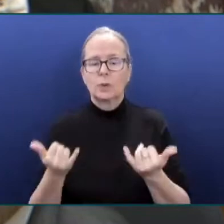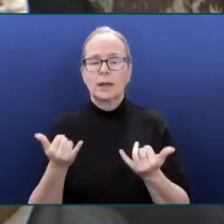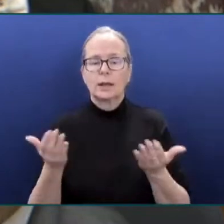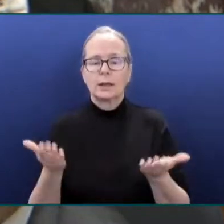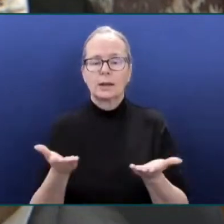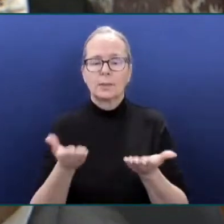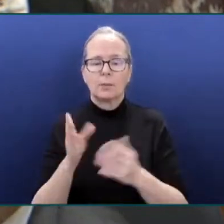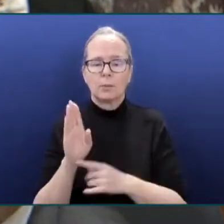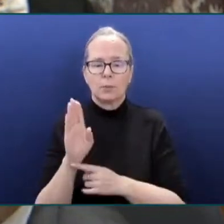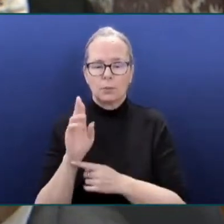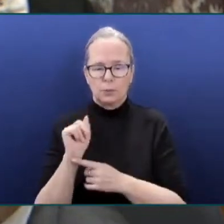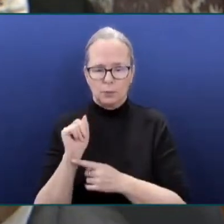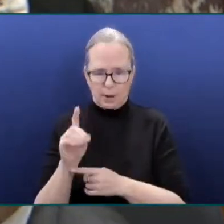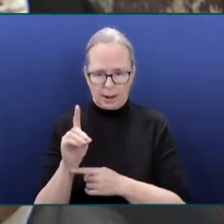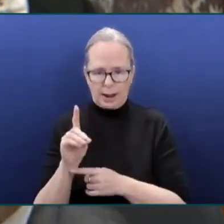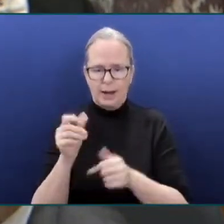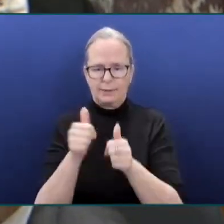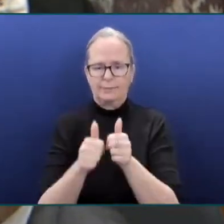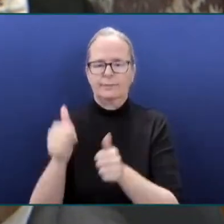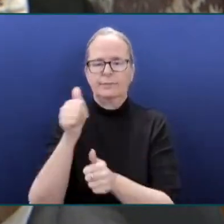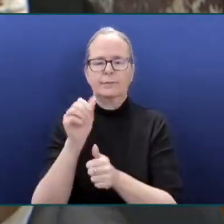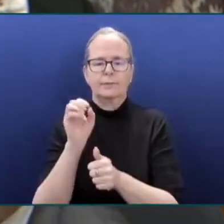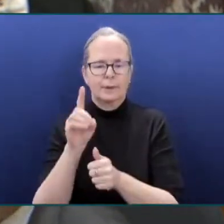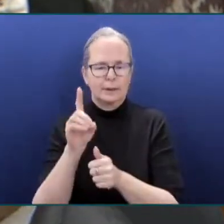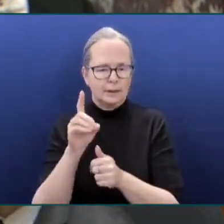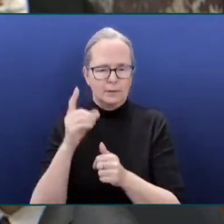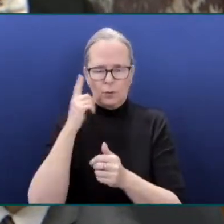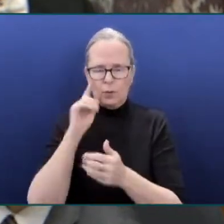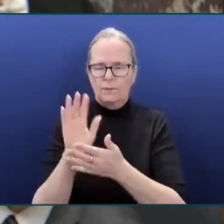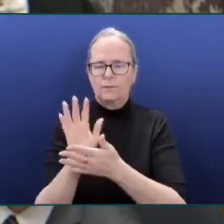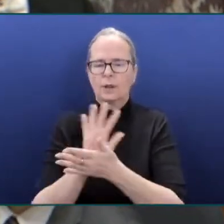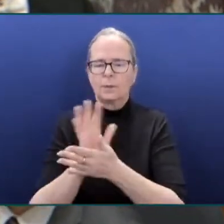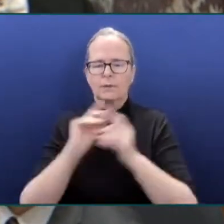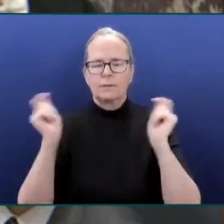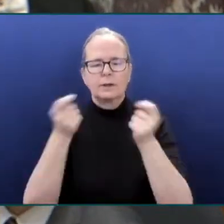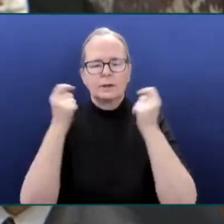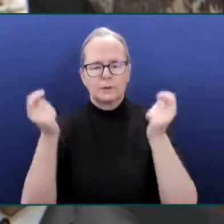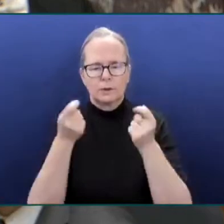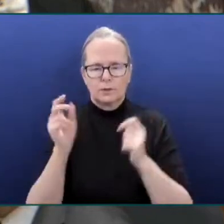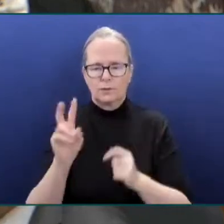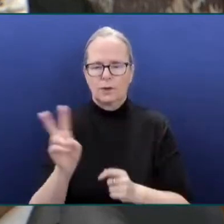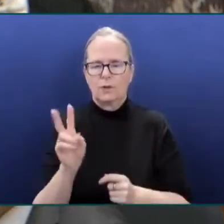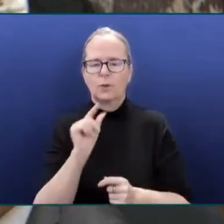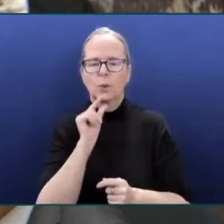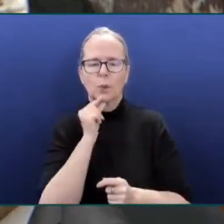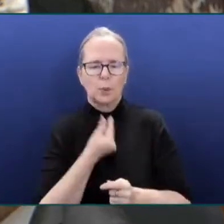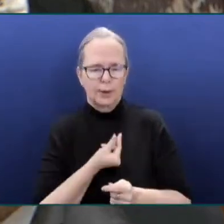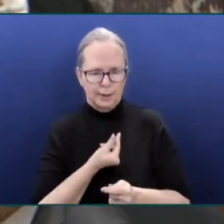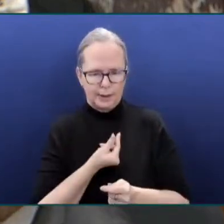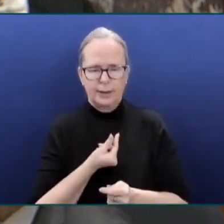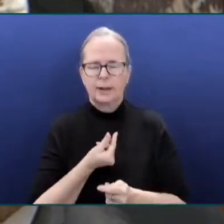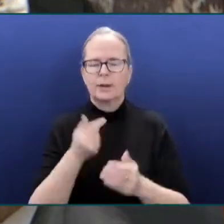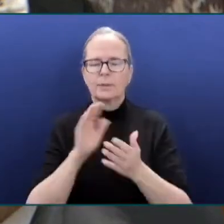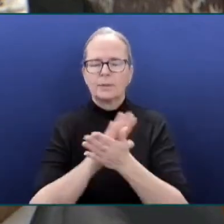on Screen. The Vancouver Queer Film Festival is marking the 35th anniversary this year. Out in Schools is a